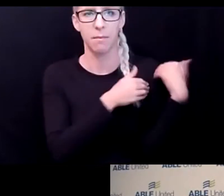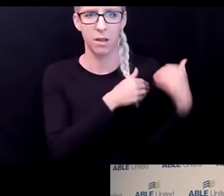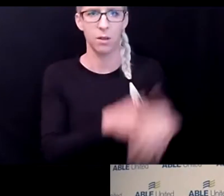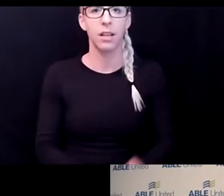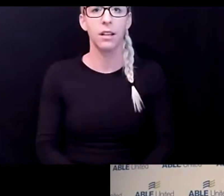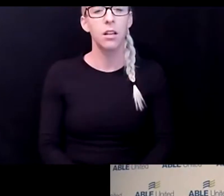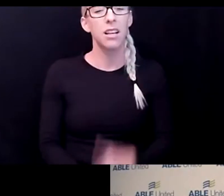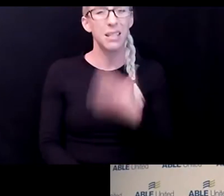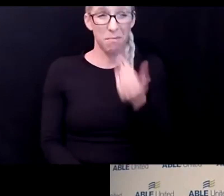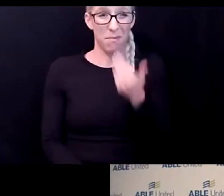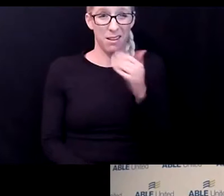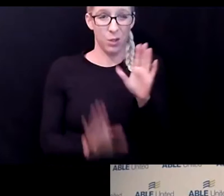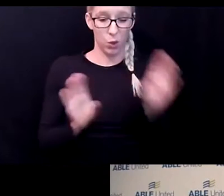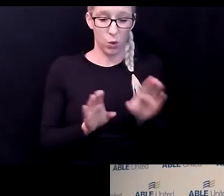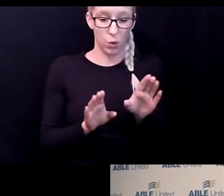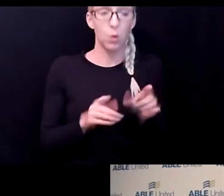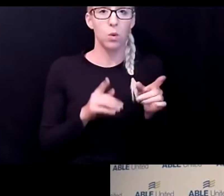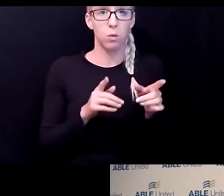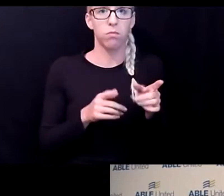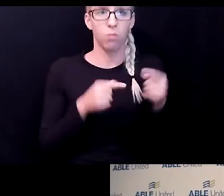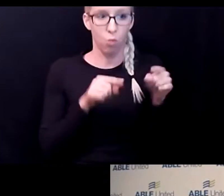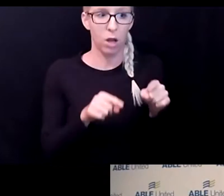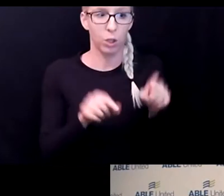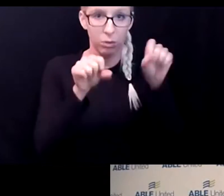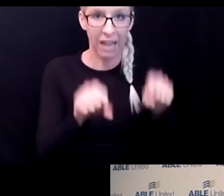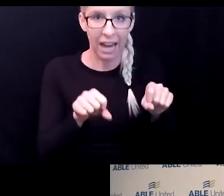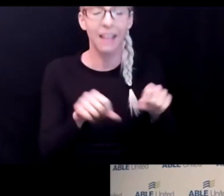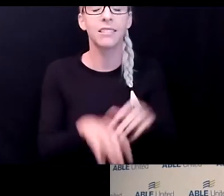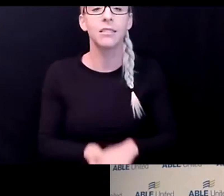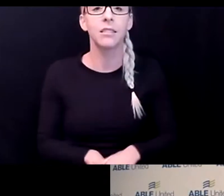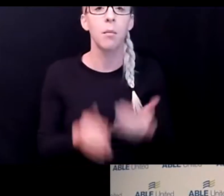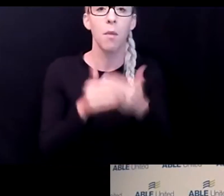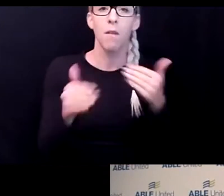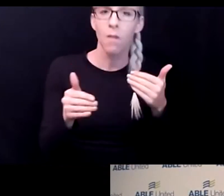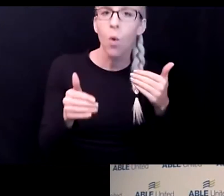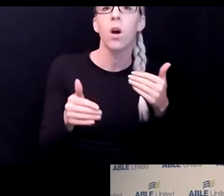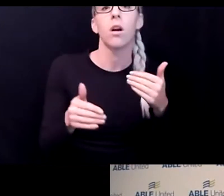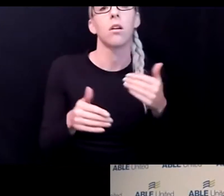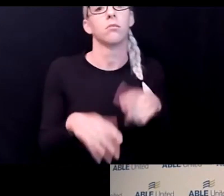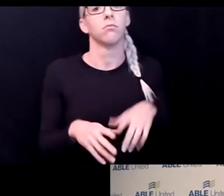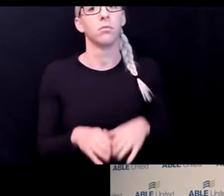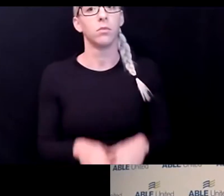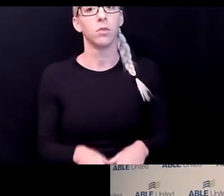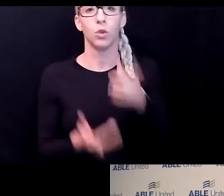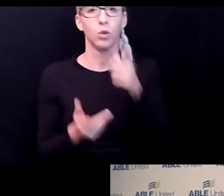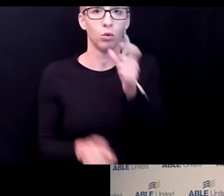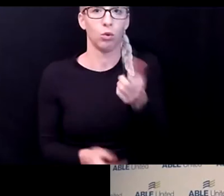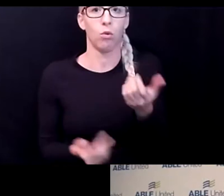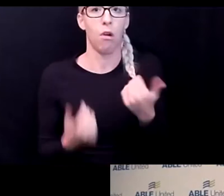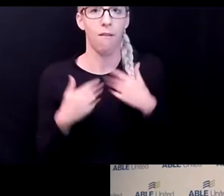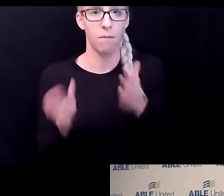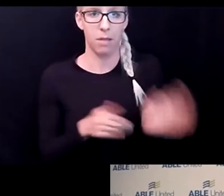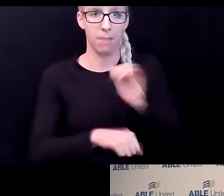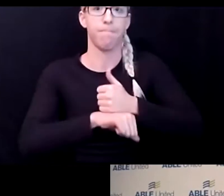choice. But the long and short of it is the court does have not only the office of public guardian, but professional guardians that might step into that role if we have